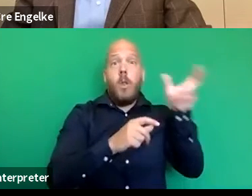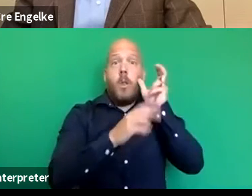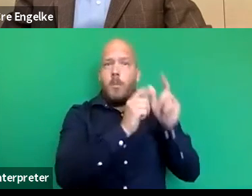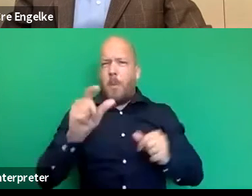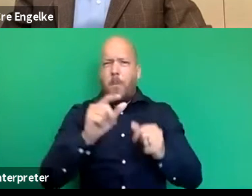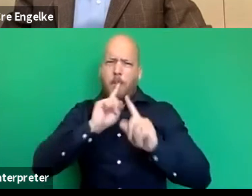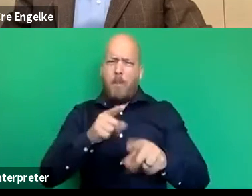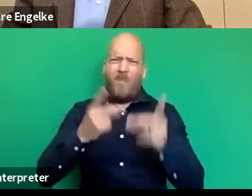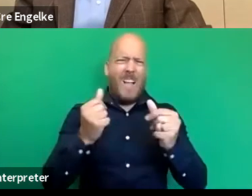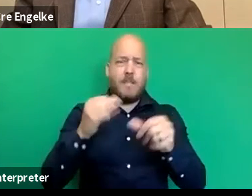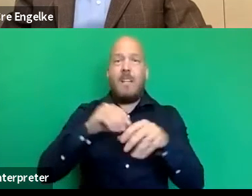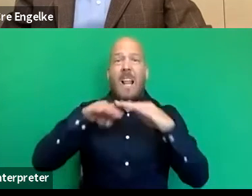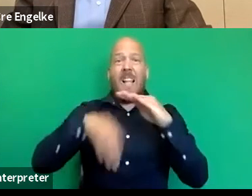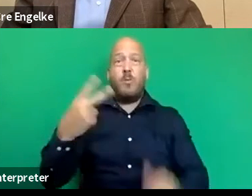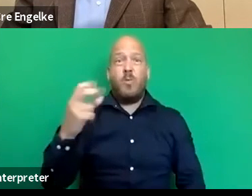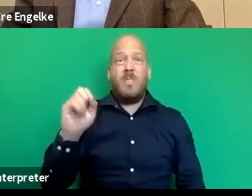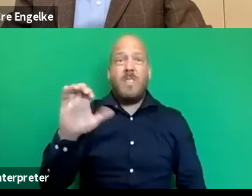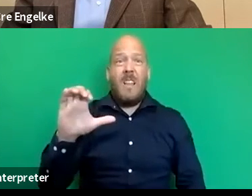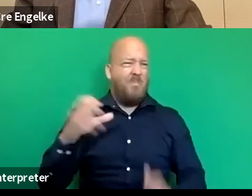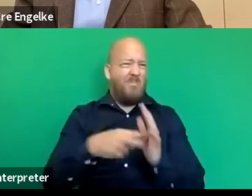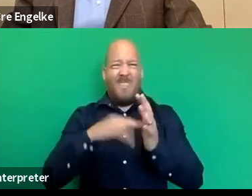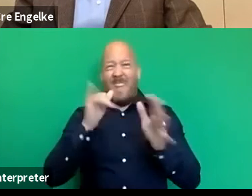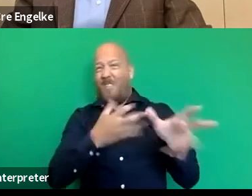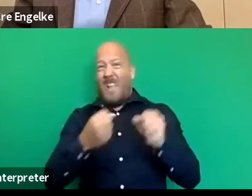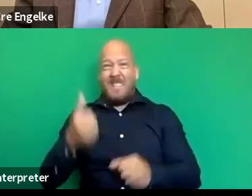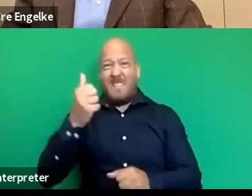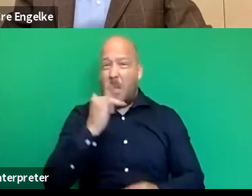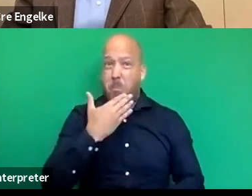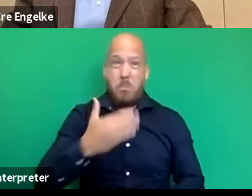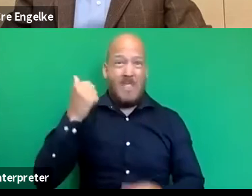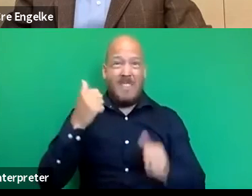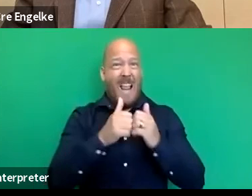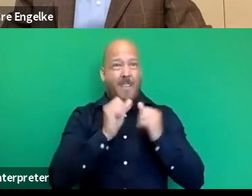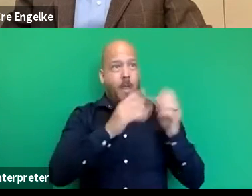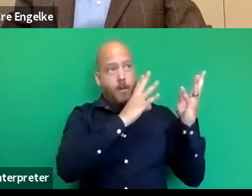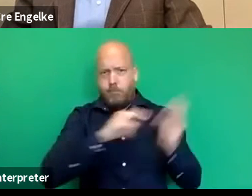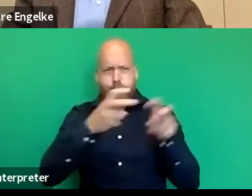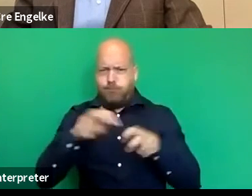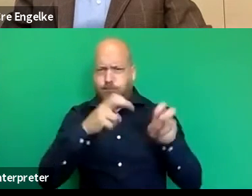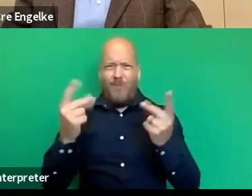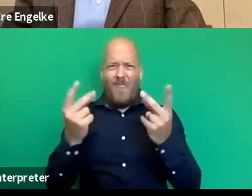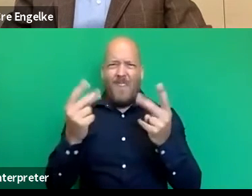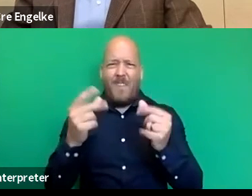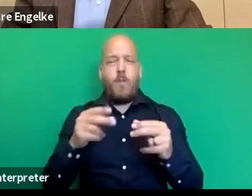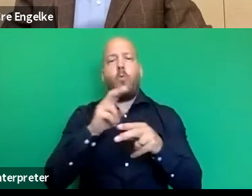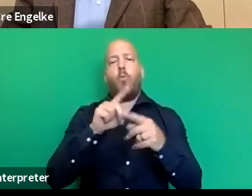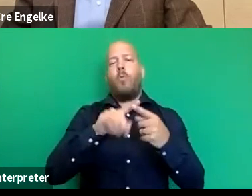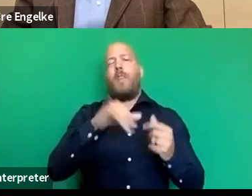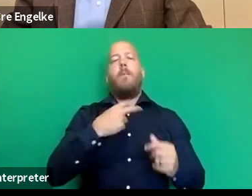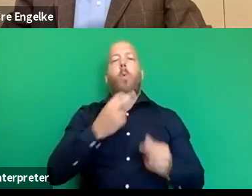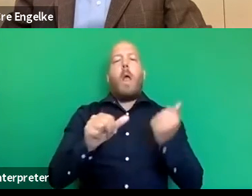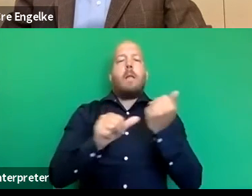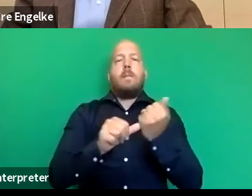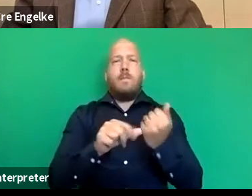clearly better than what's achievable by communications assistants. But also, I think there's strong evidence to